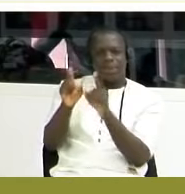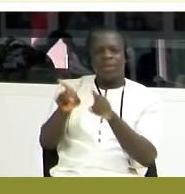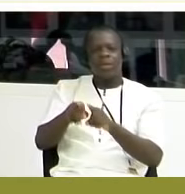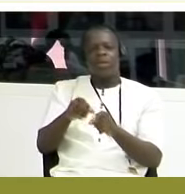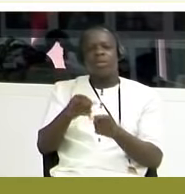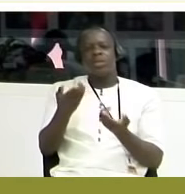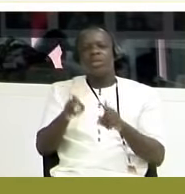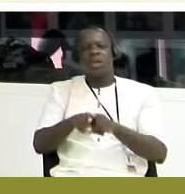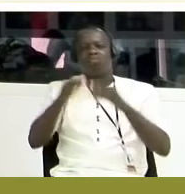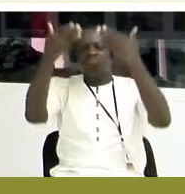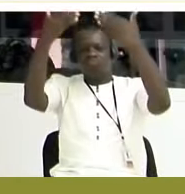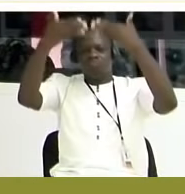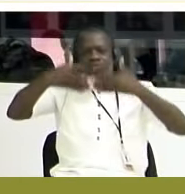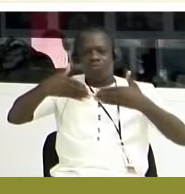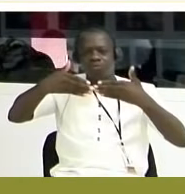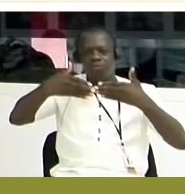van,